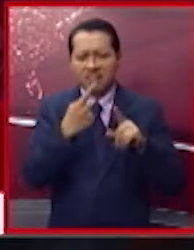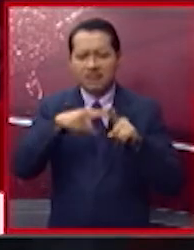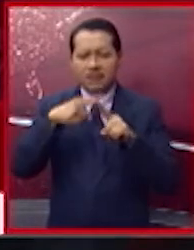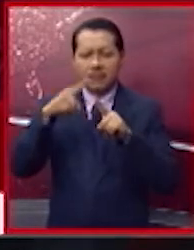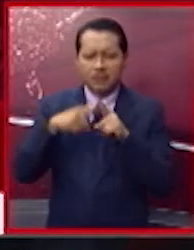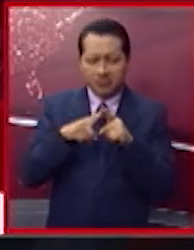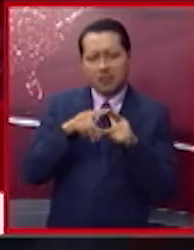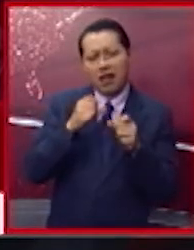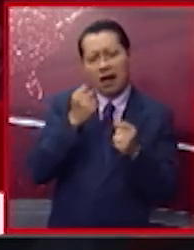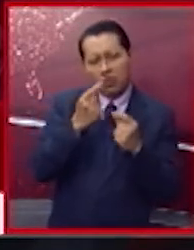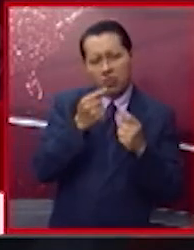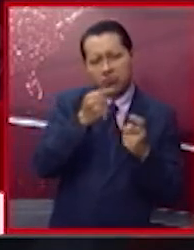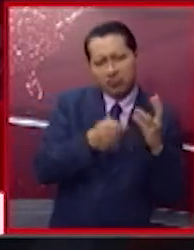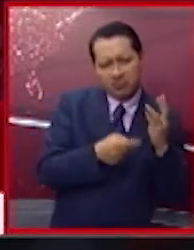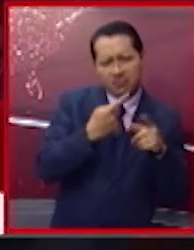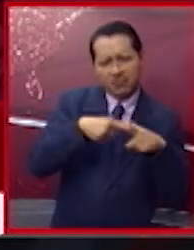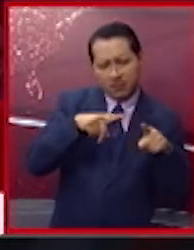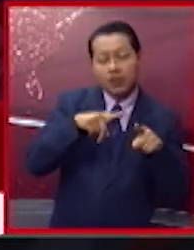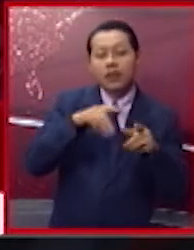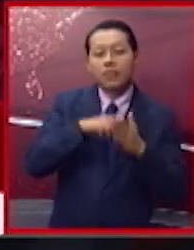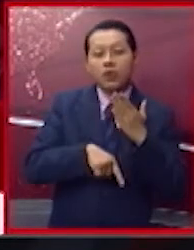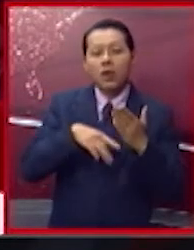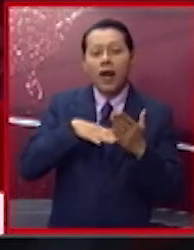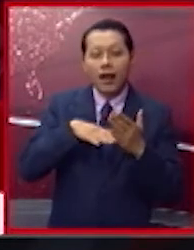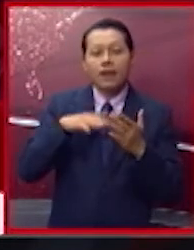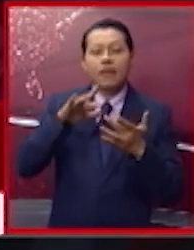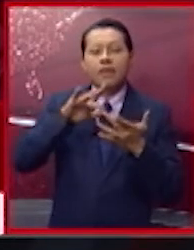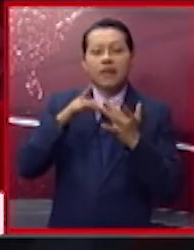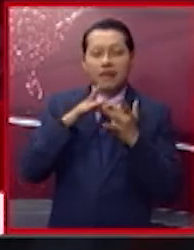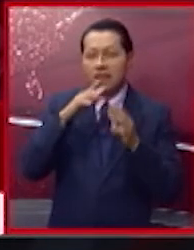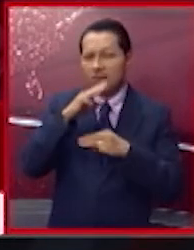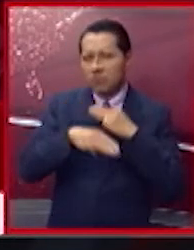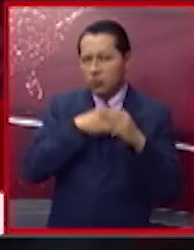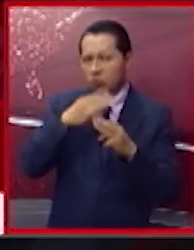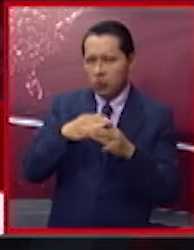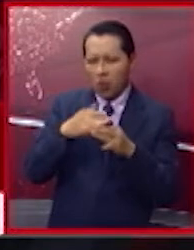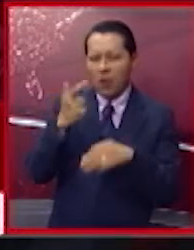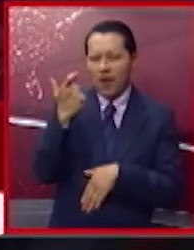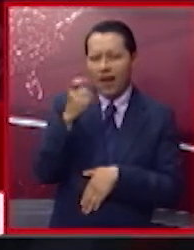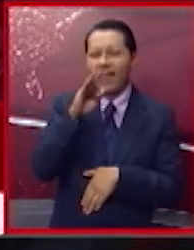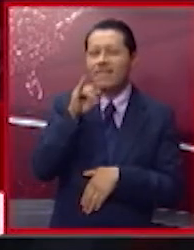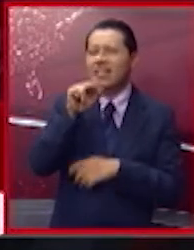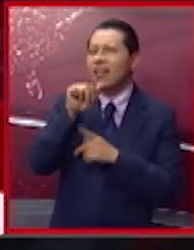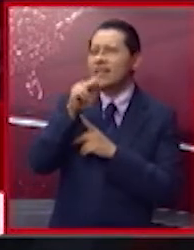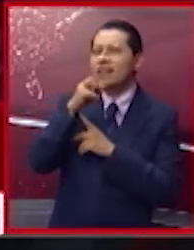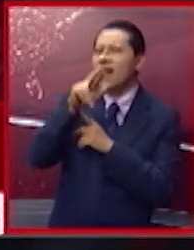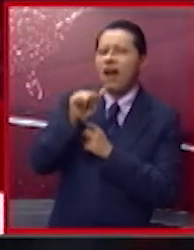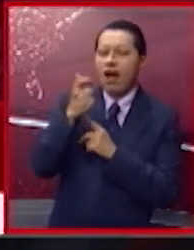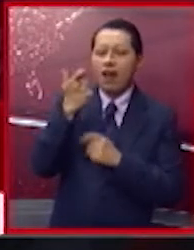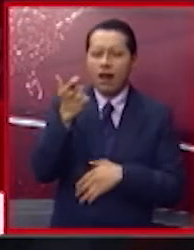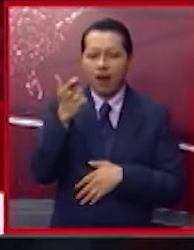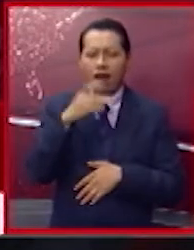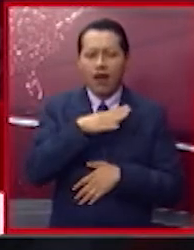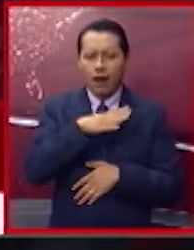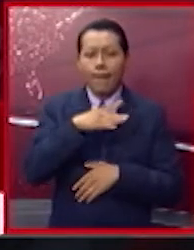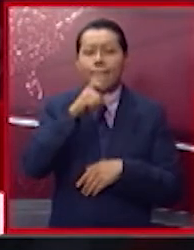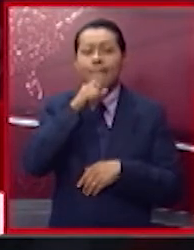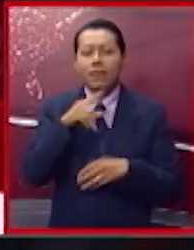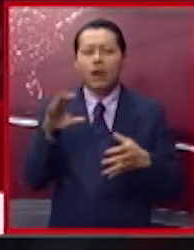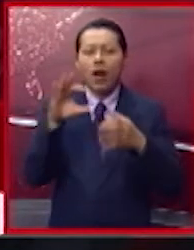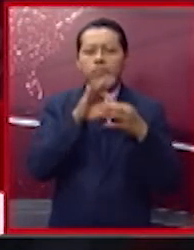far in other respects. Okay. So I think in terms of financial globalization, in terms